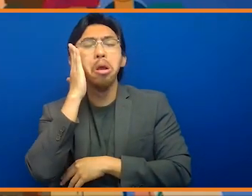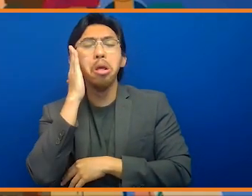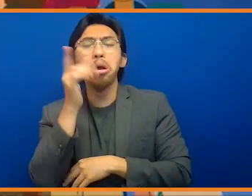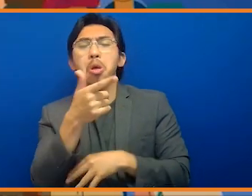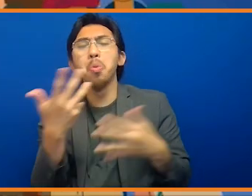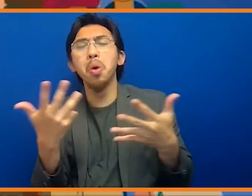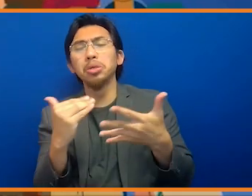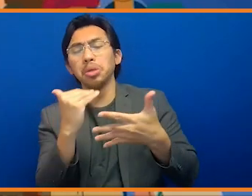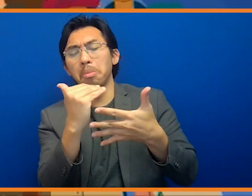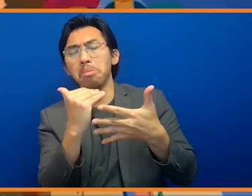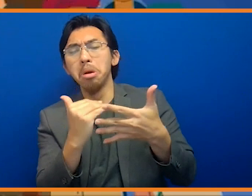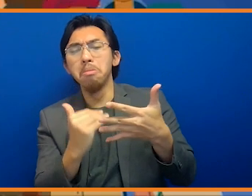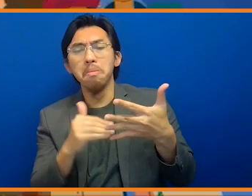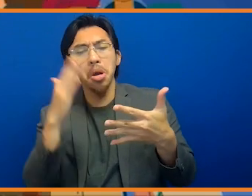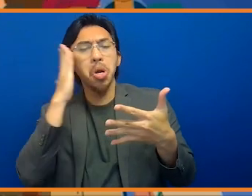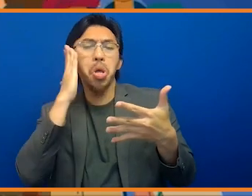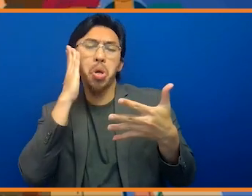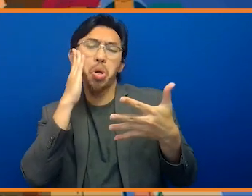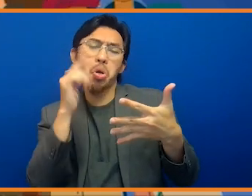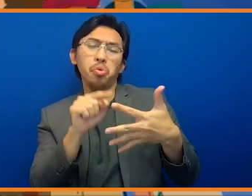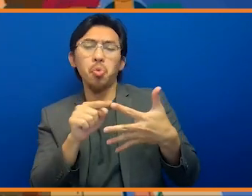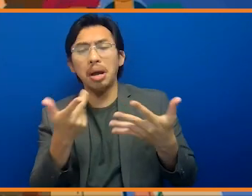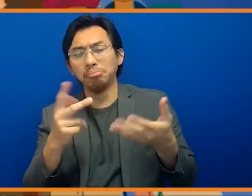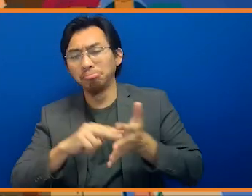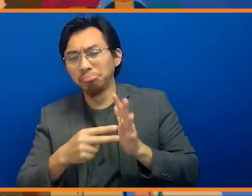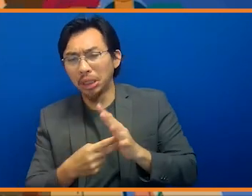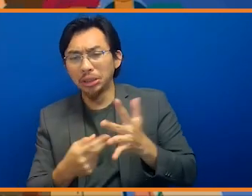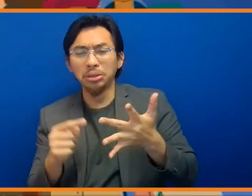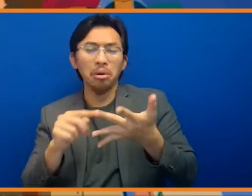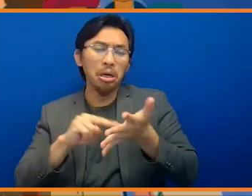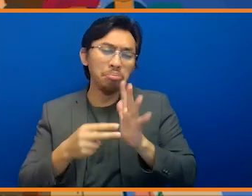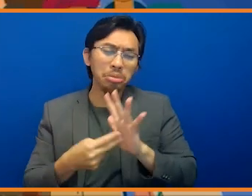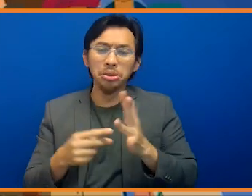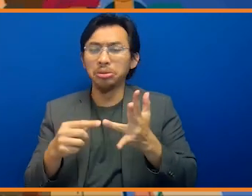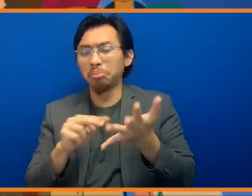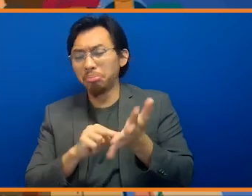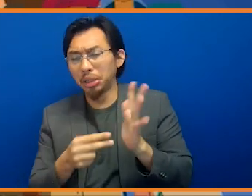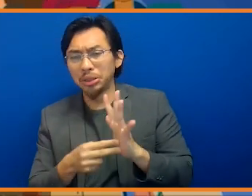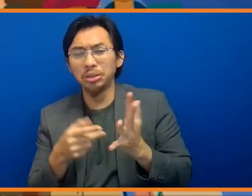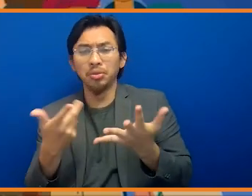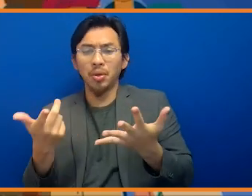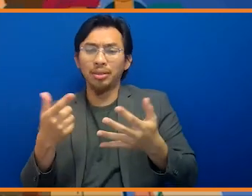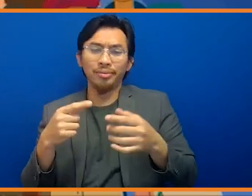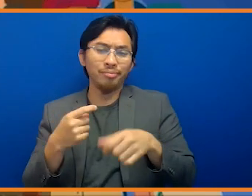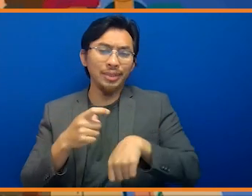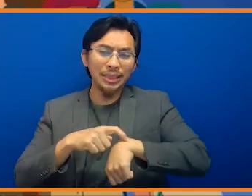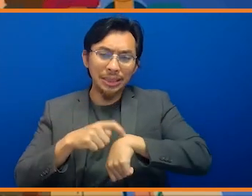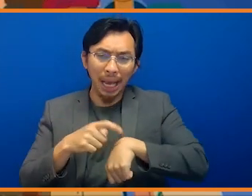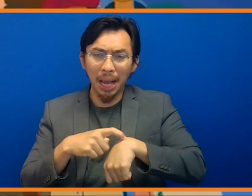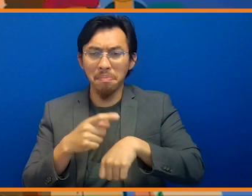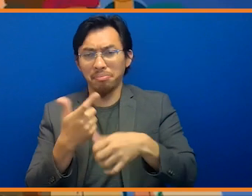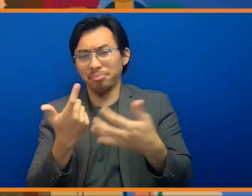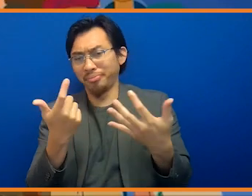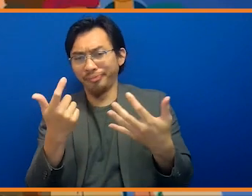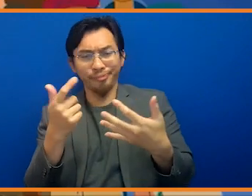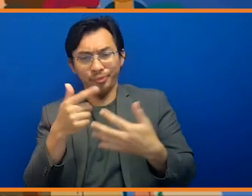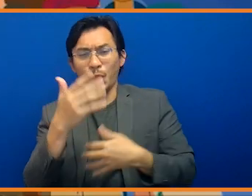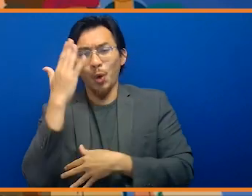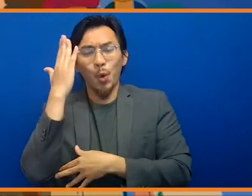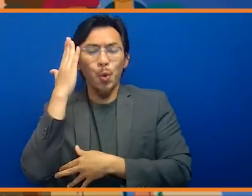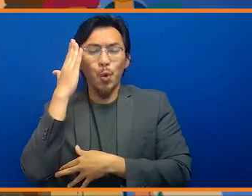is a layer of the transect about the tsunami